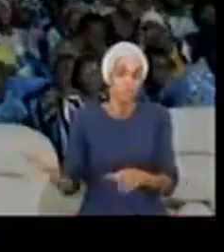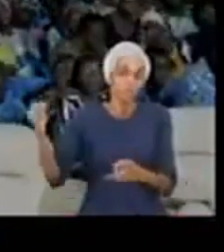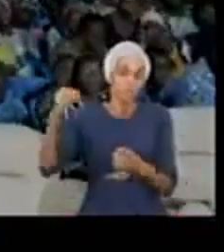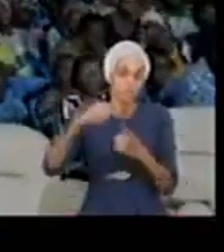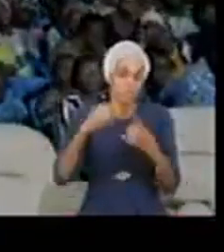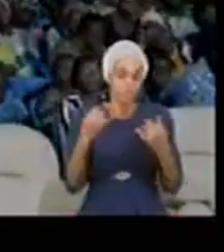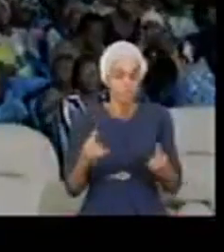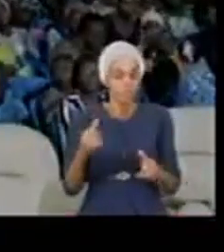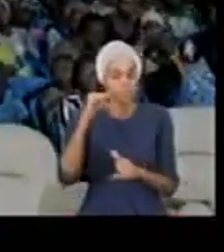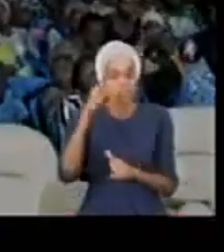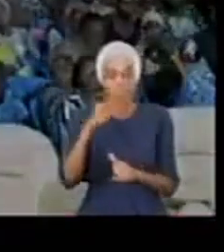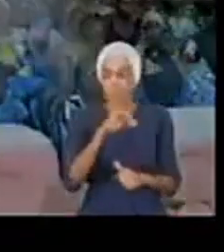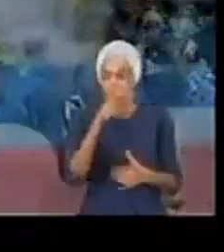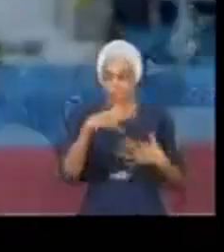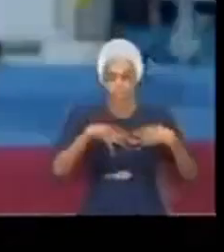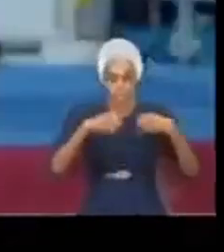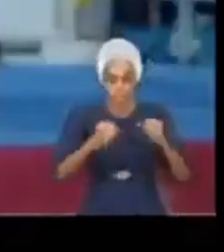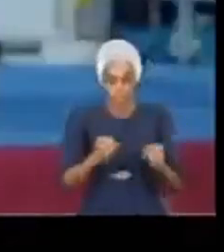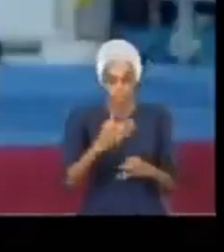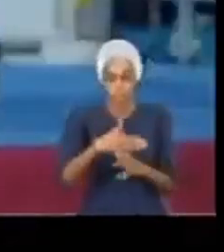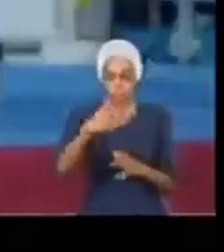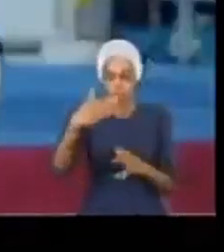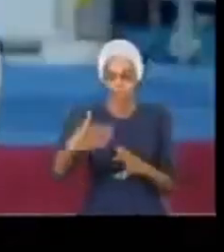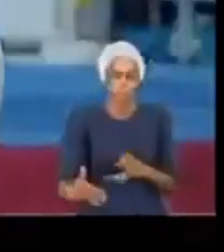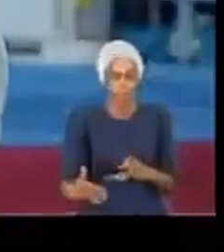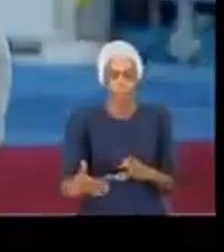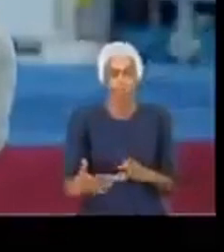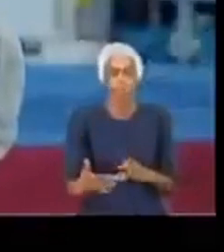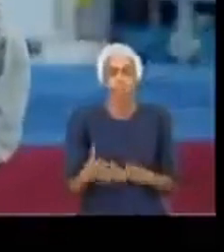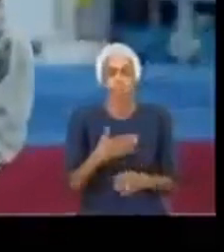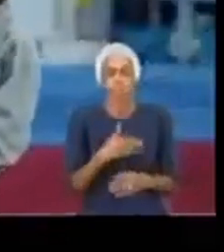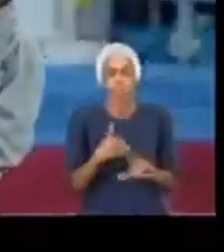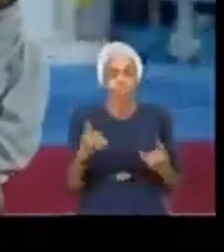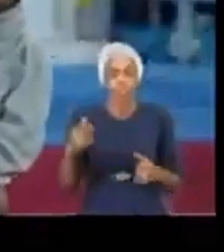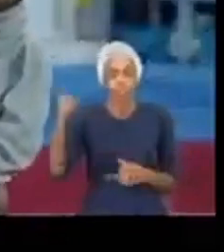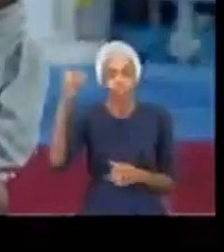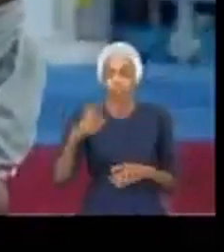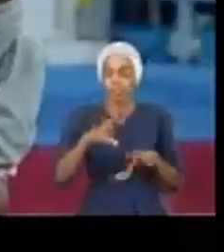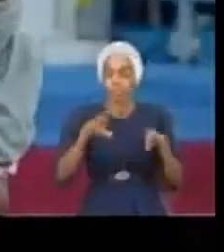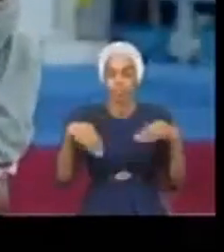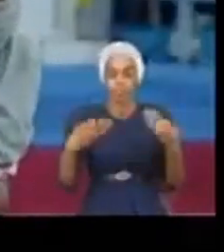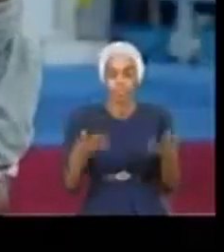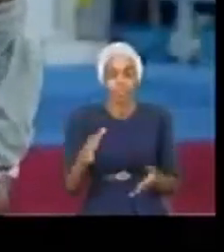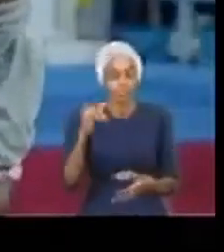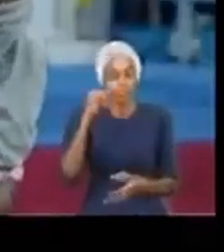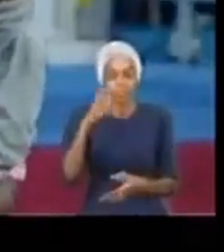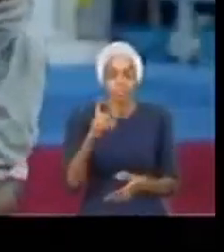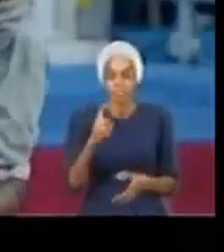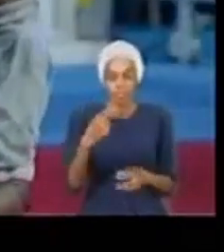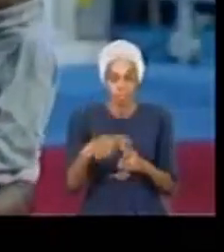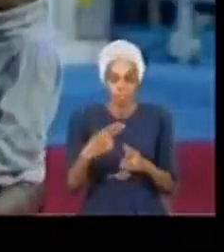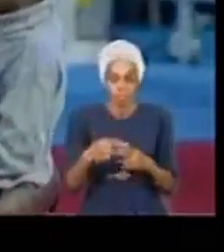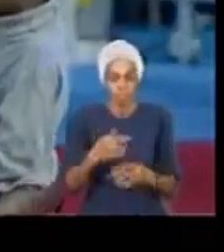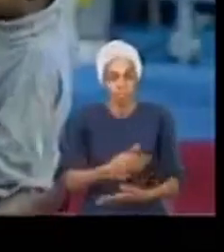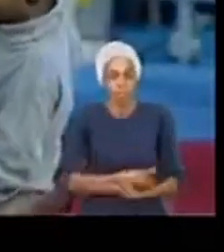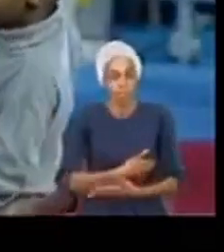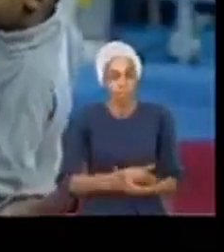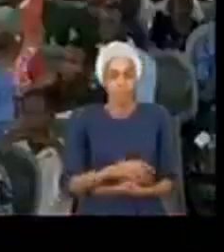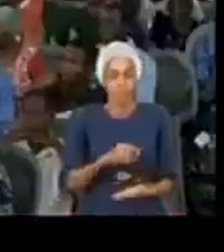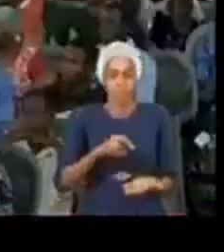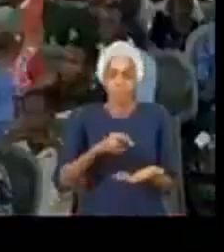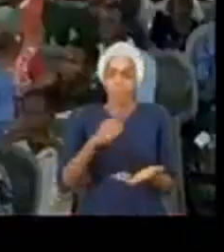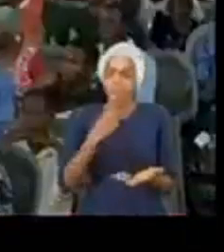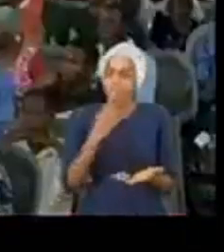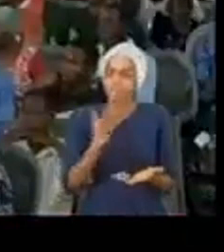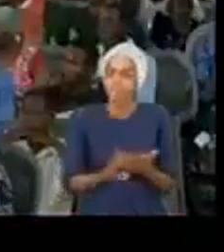gave me the name of the baby, Evidence. And I'm carrying baby Evidence with me. Praise the